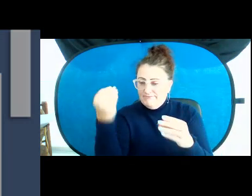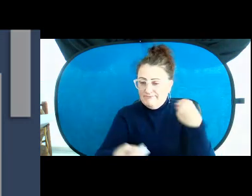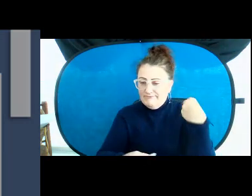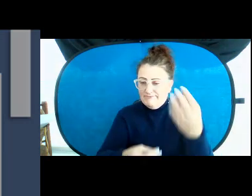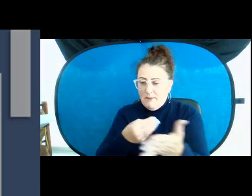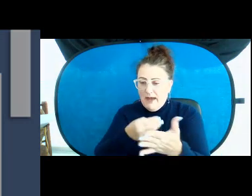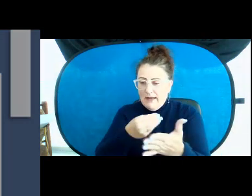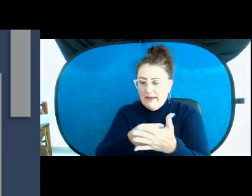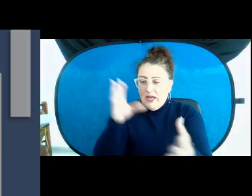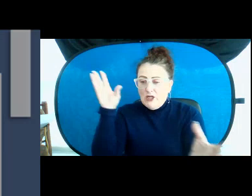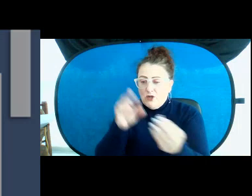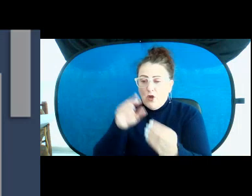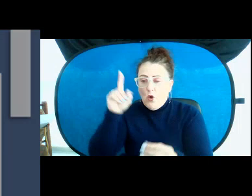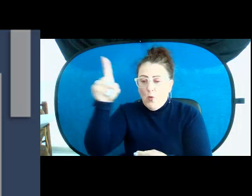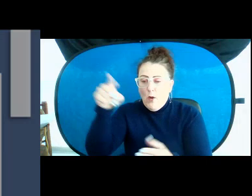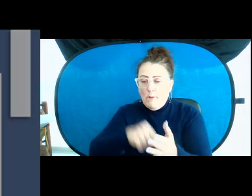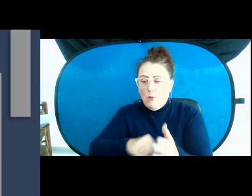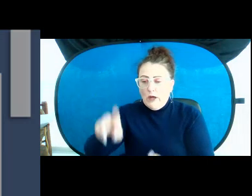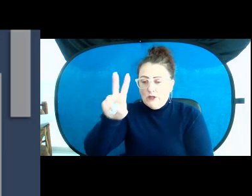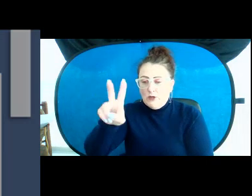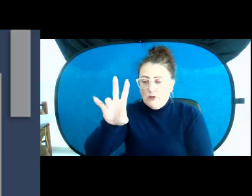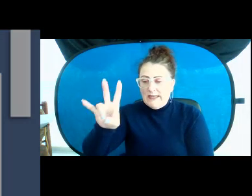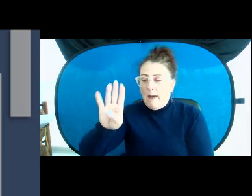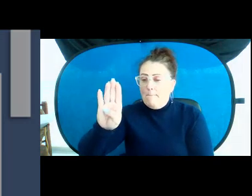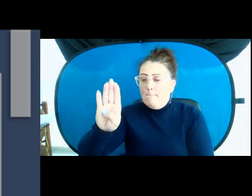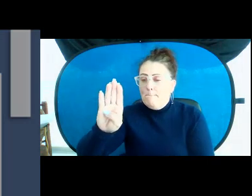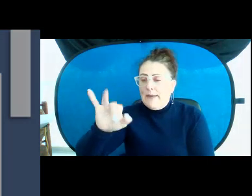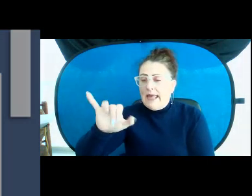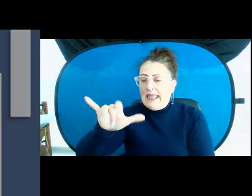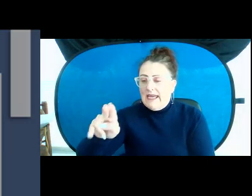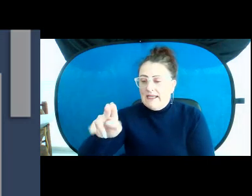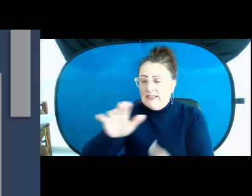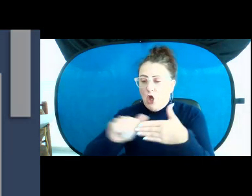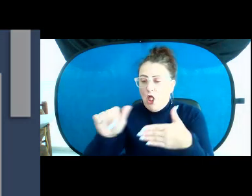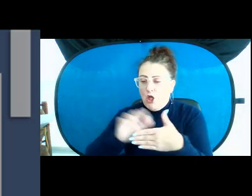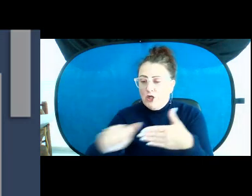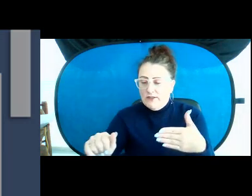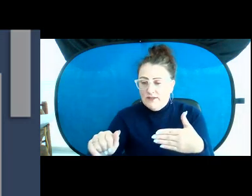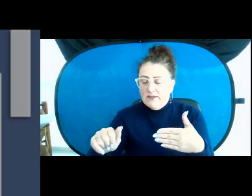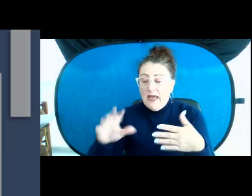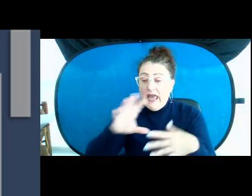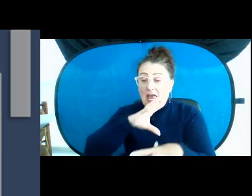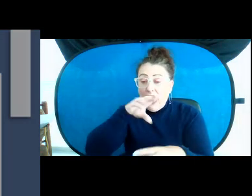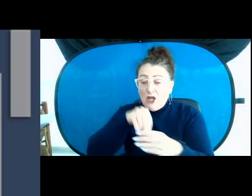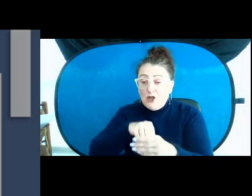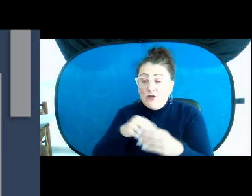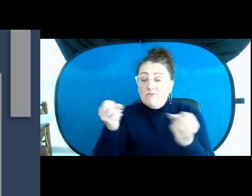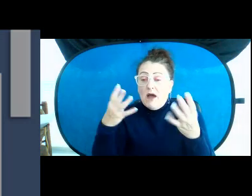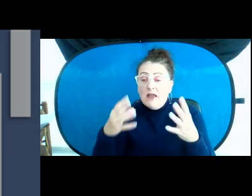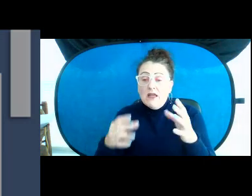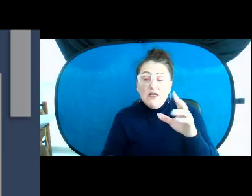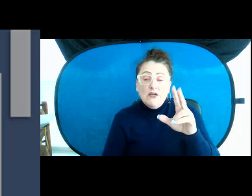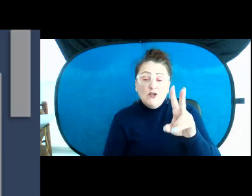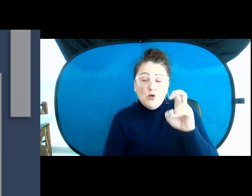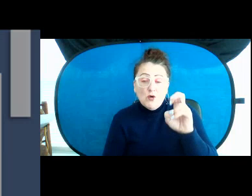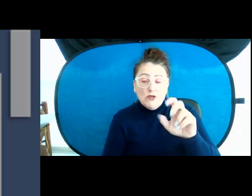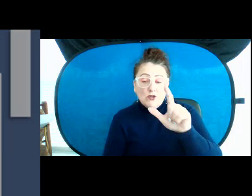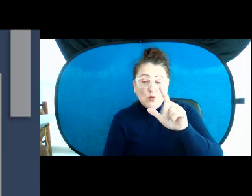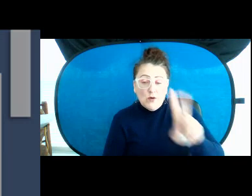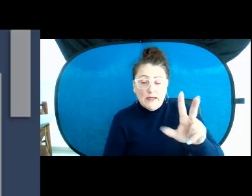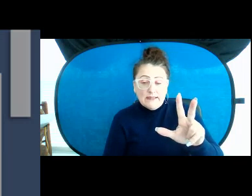approximately $1.27 billion, which includes an amount of approximately $226 million over the